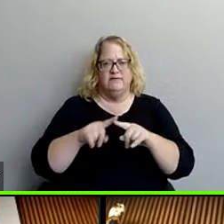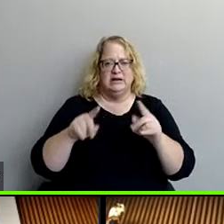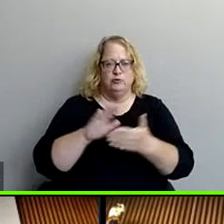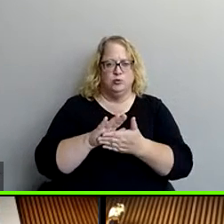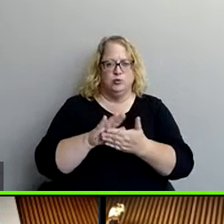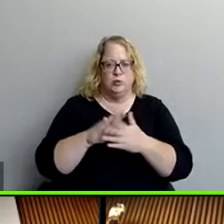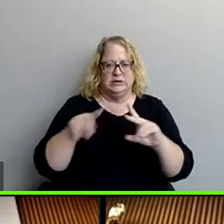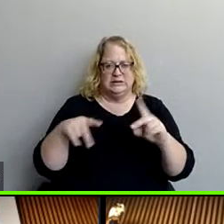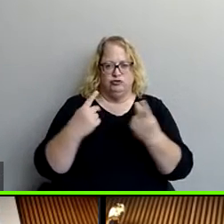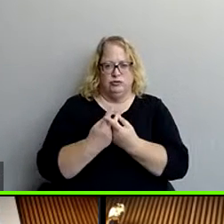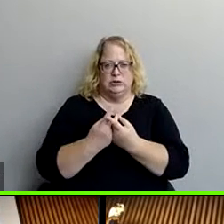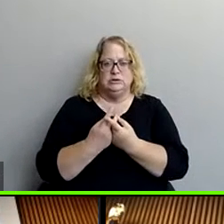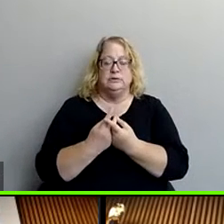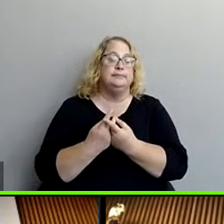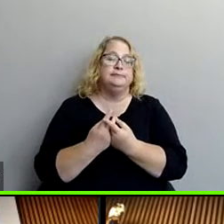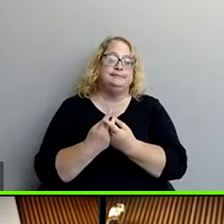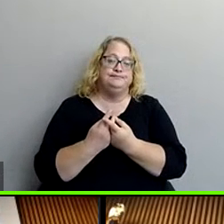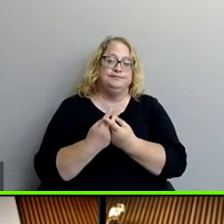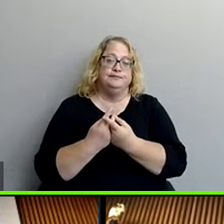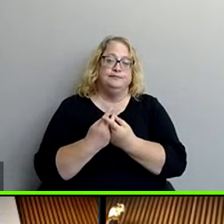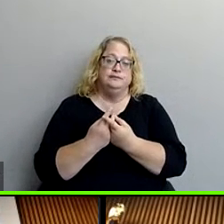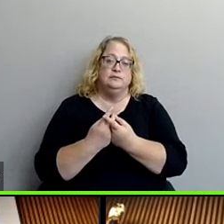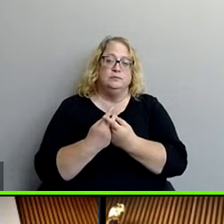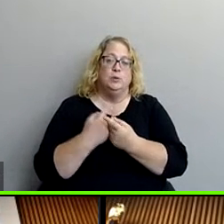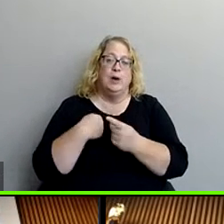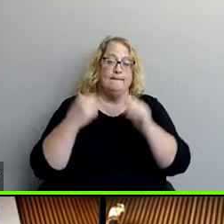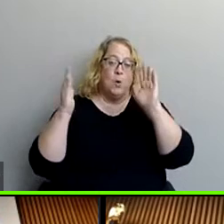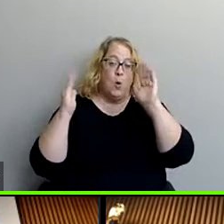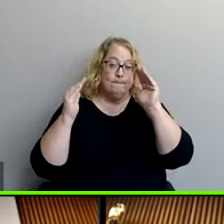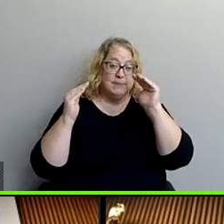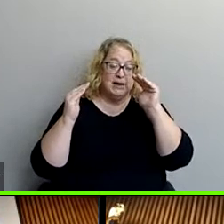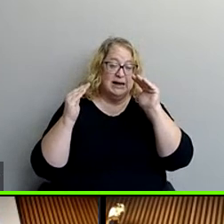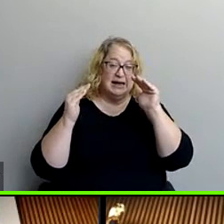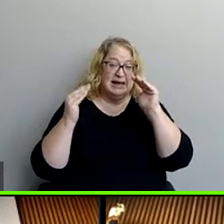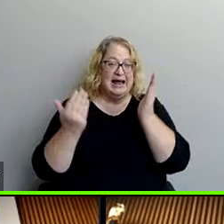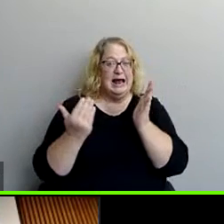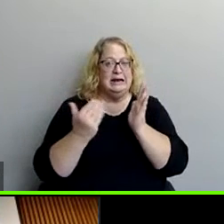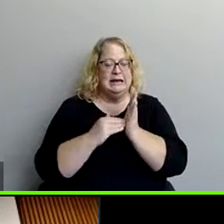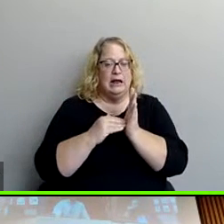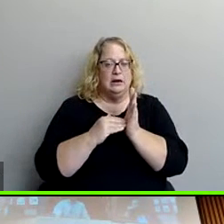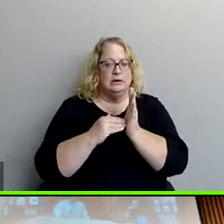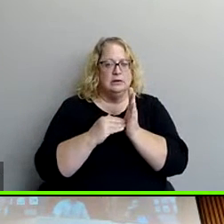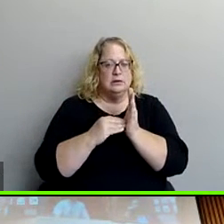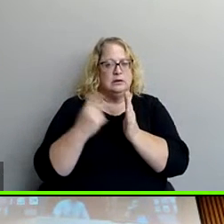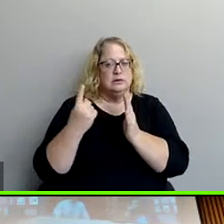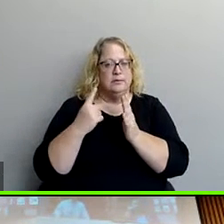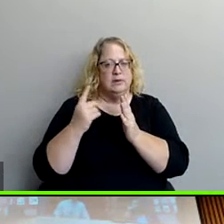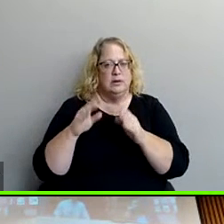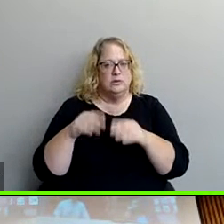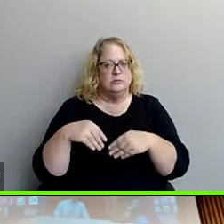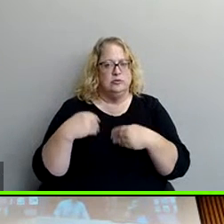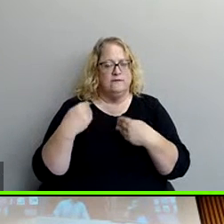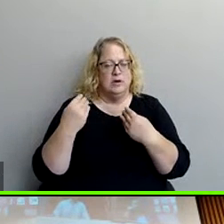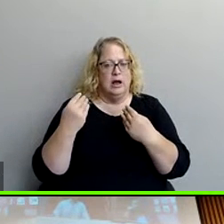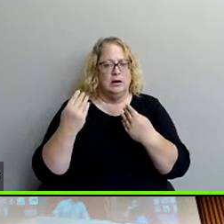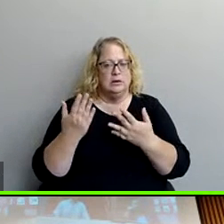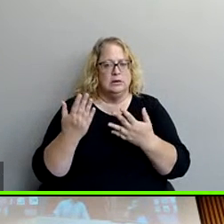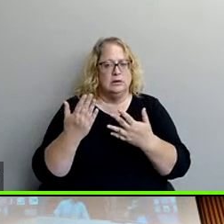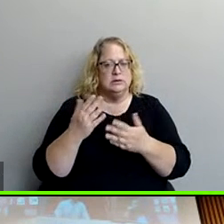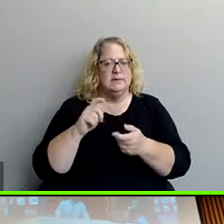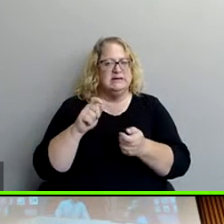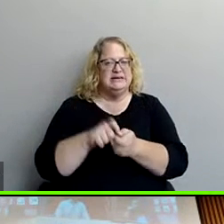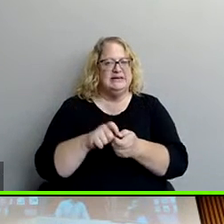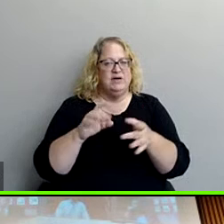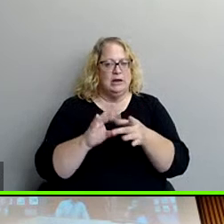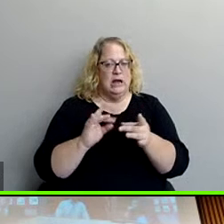school districts. And what I'm hoping to hear, and again, this could be provided later day, are some